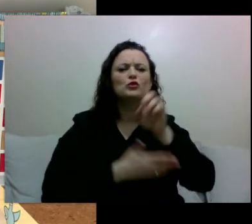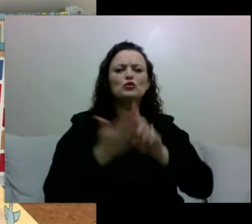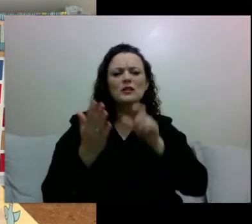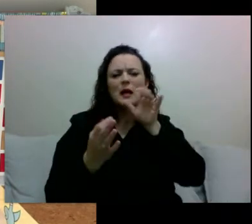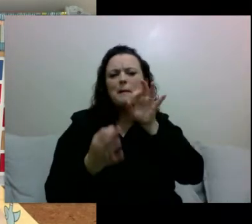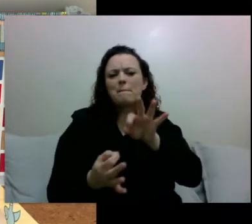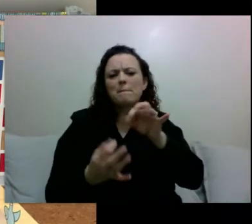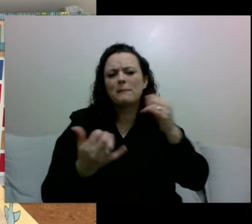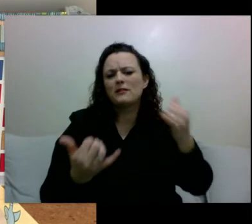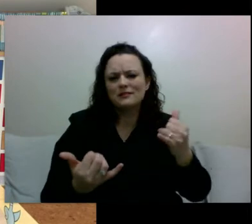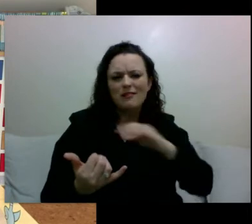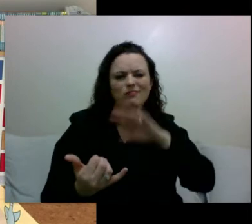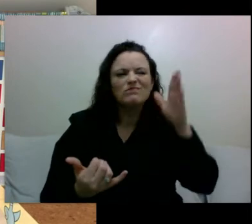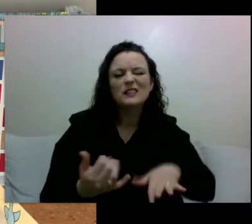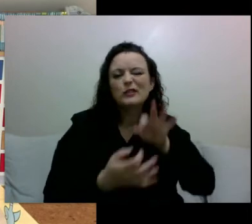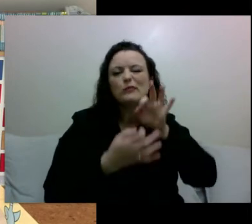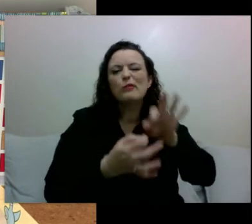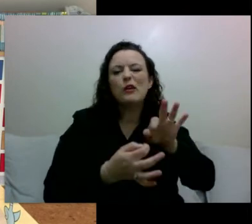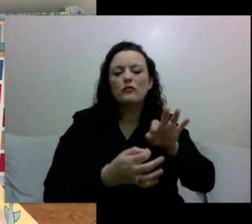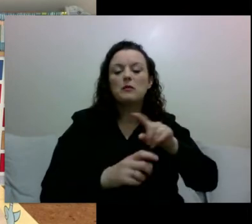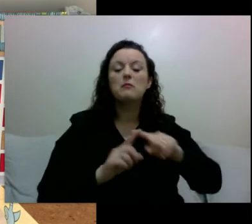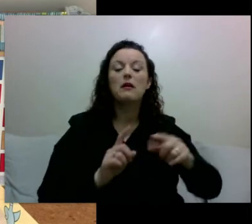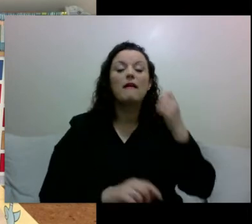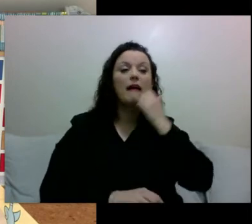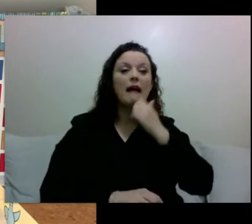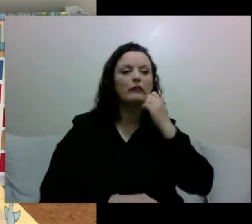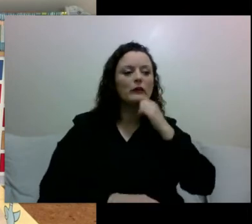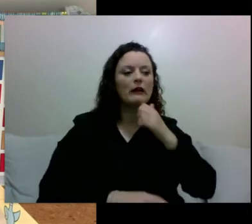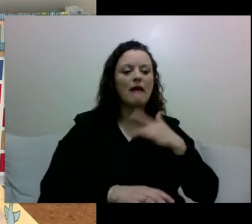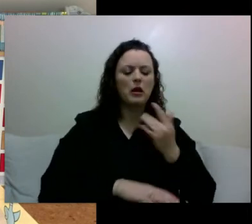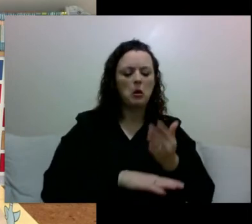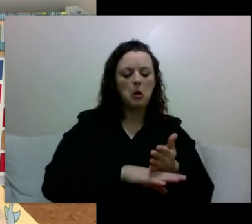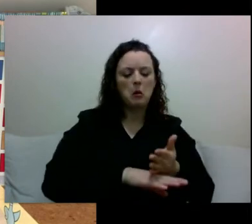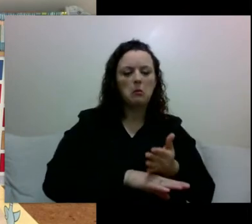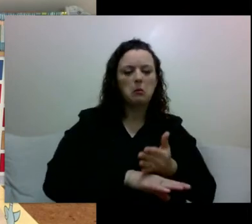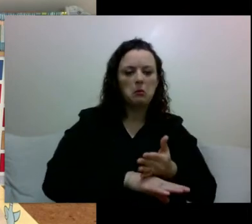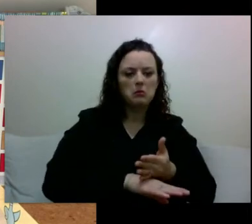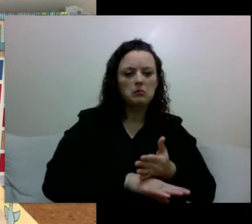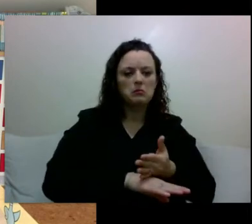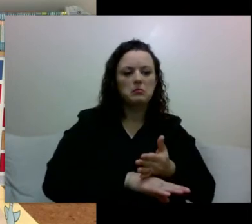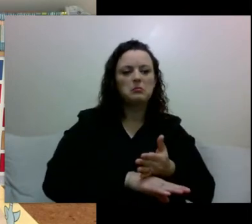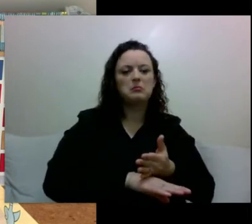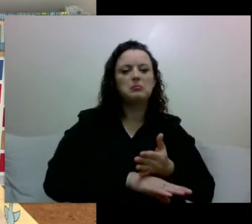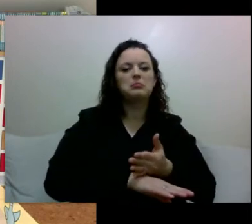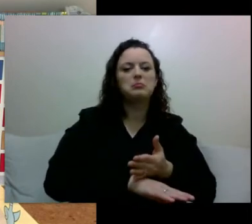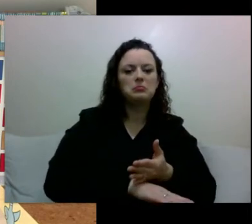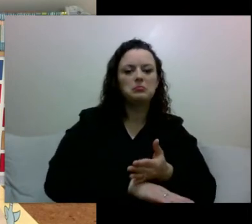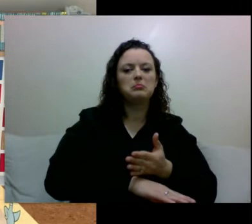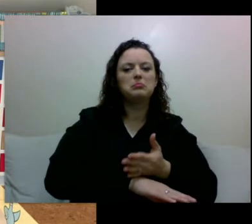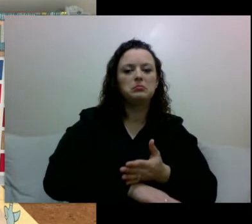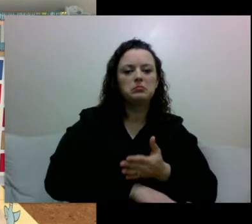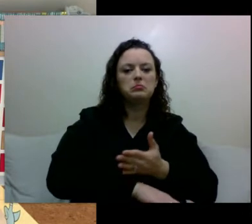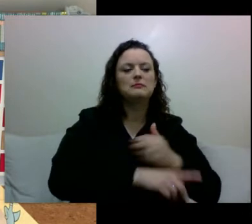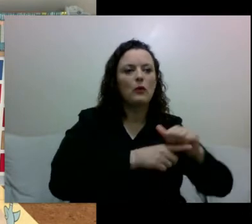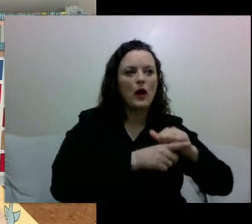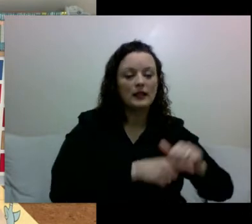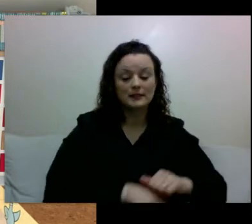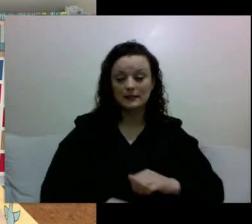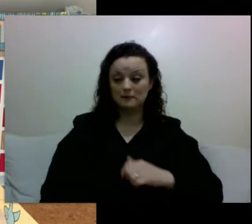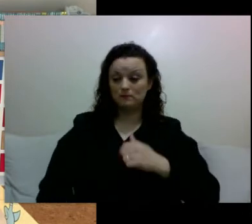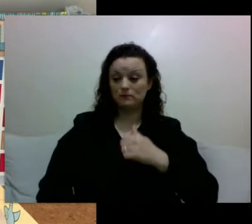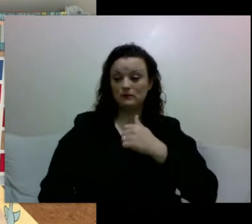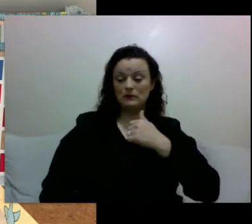I feel like I'm that little bit better. And I think when I was your age, it was good to have heroes who